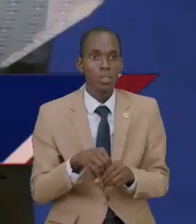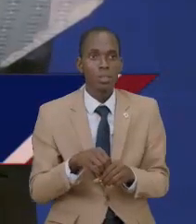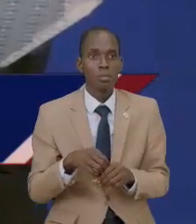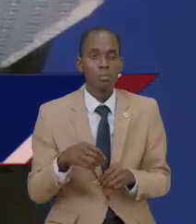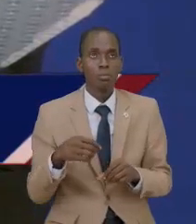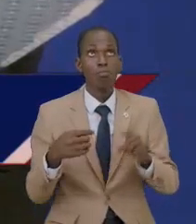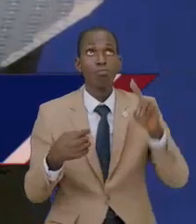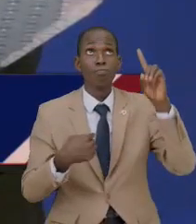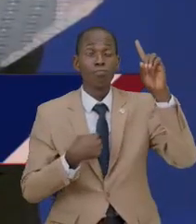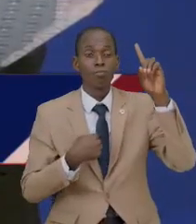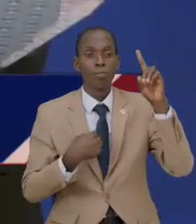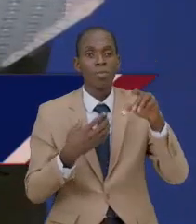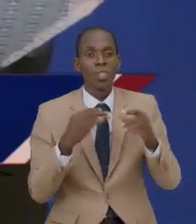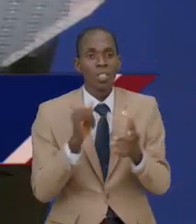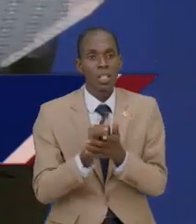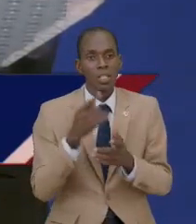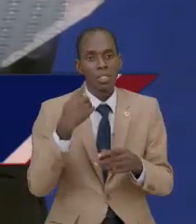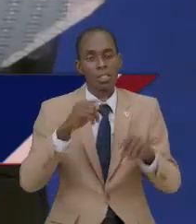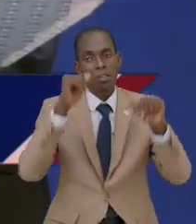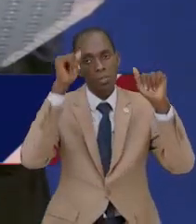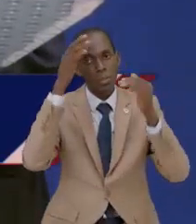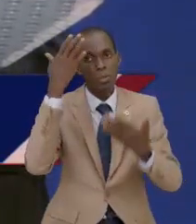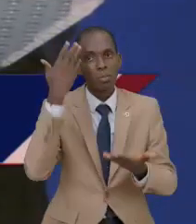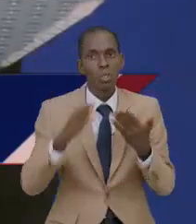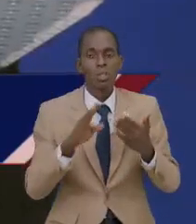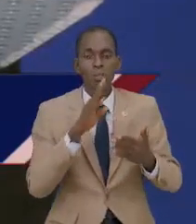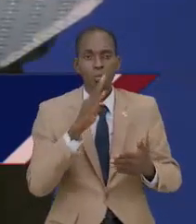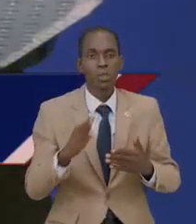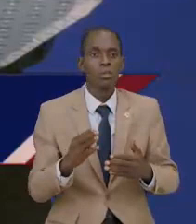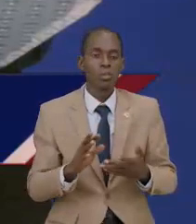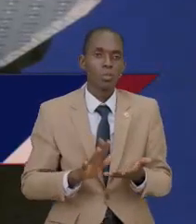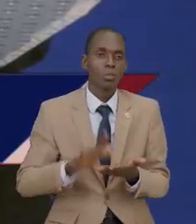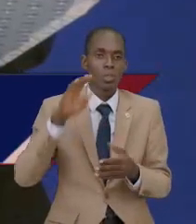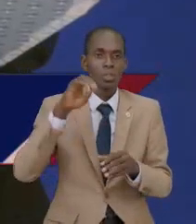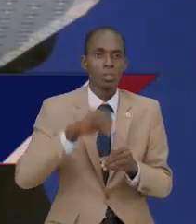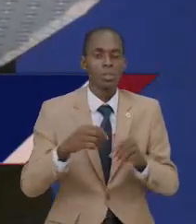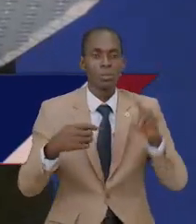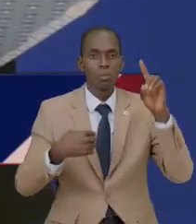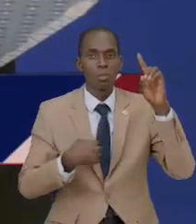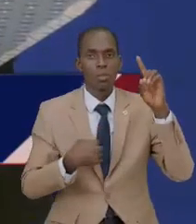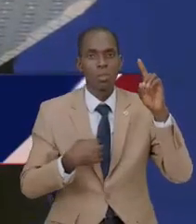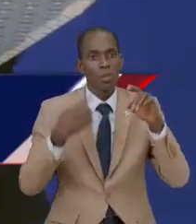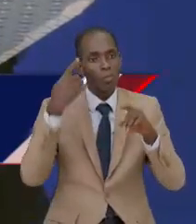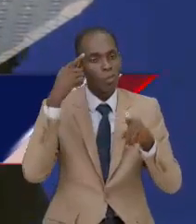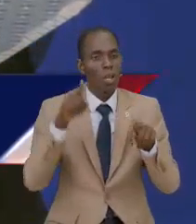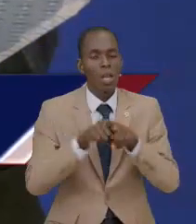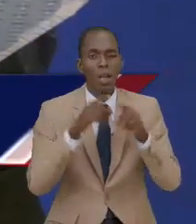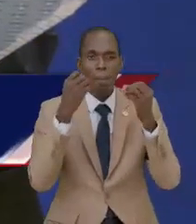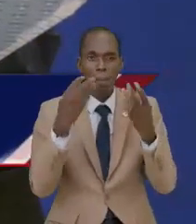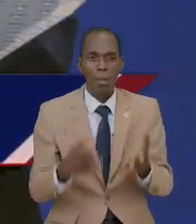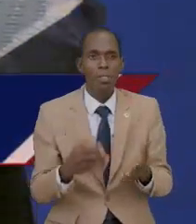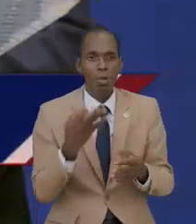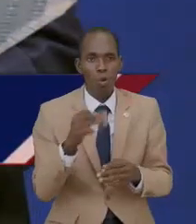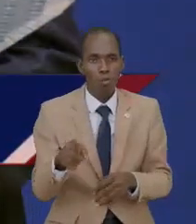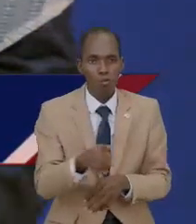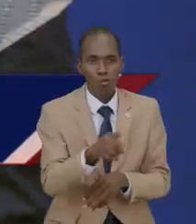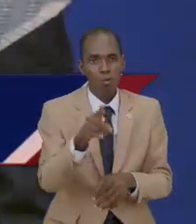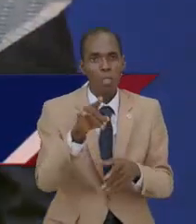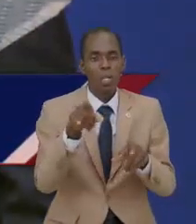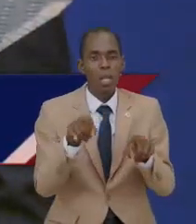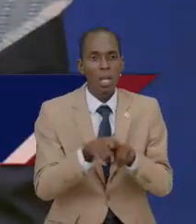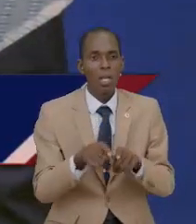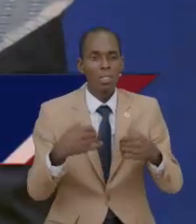the Father may be glorified in me. It says, for as many of you as have